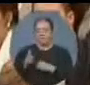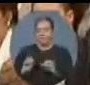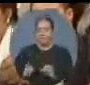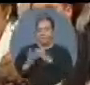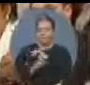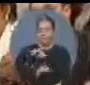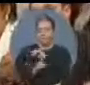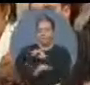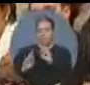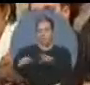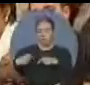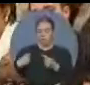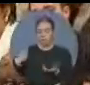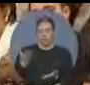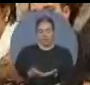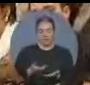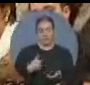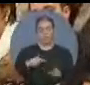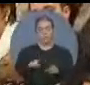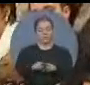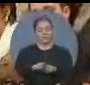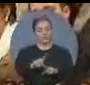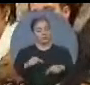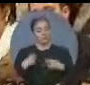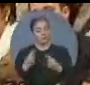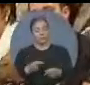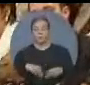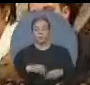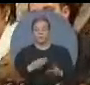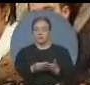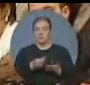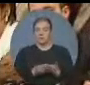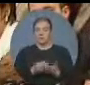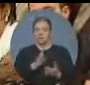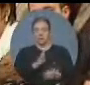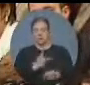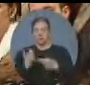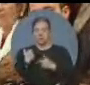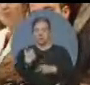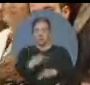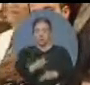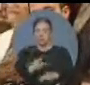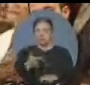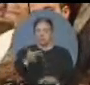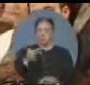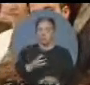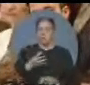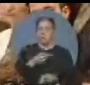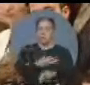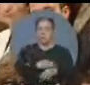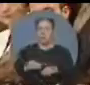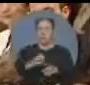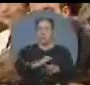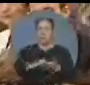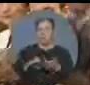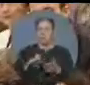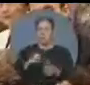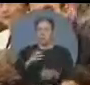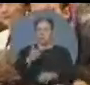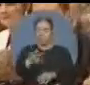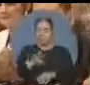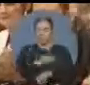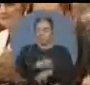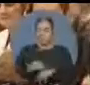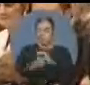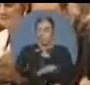job, this Government, there has been over three quarters of a million jobs net created in this country, Mr. Speaker. Because